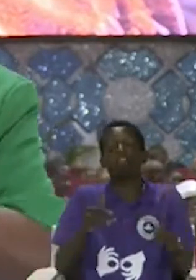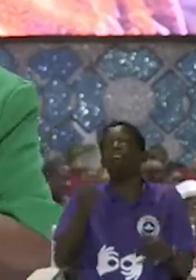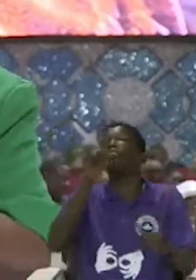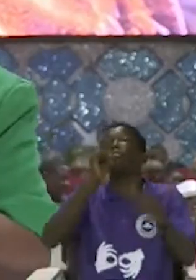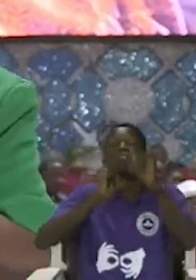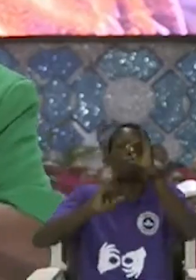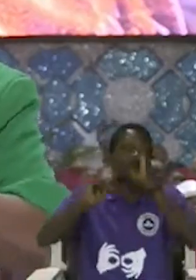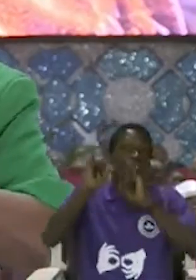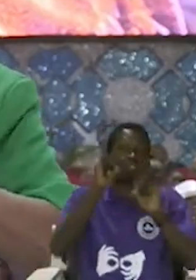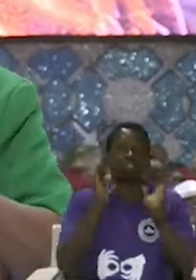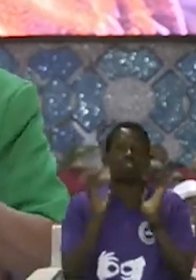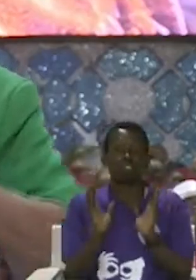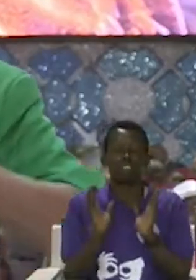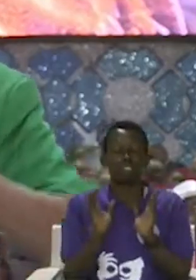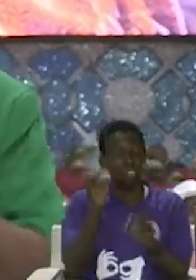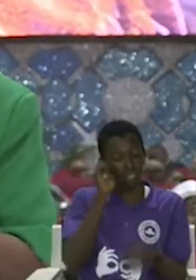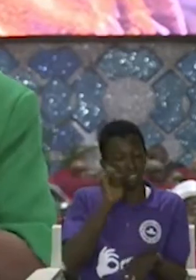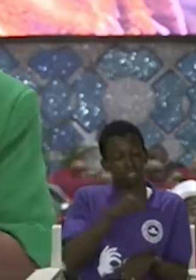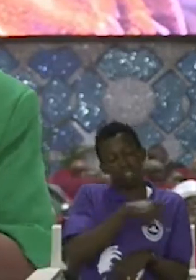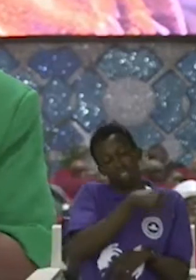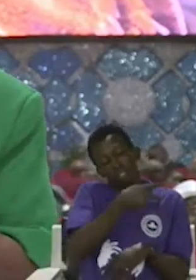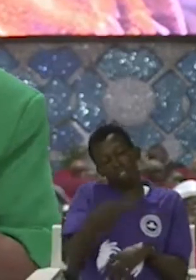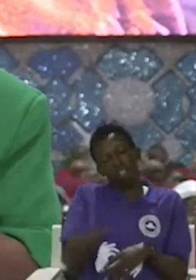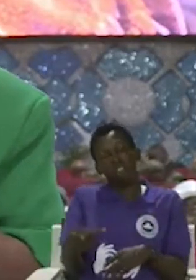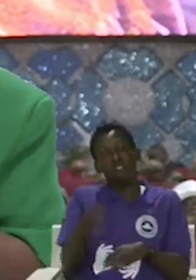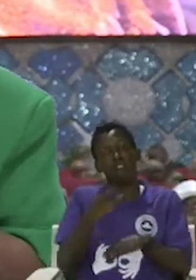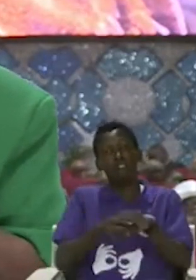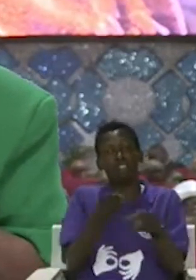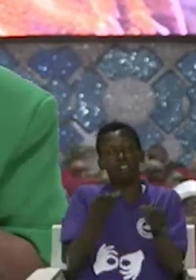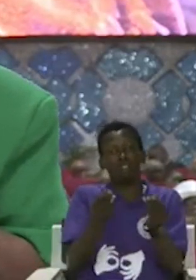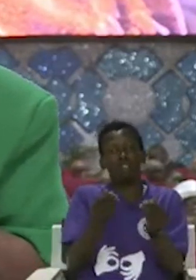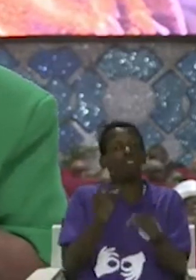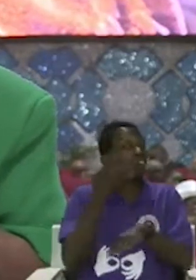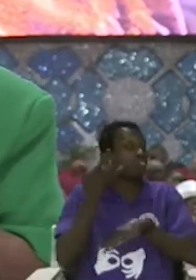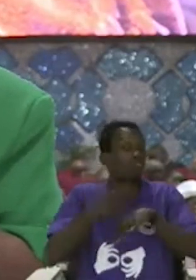he was on the floor, naked.